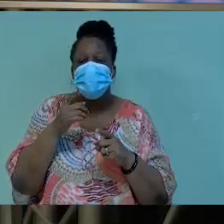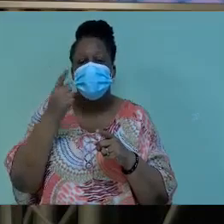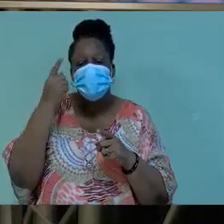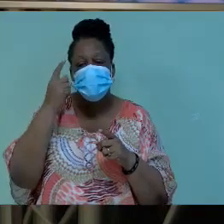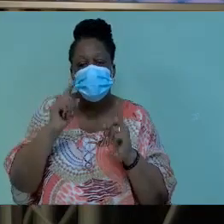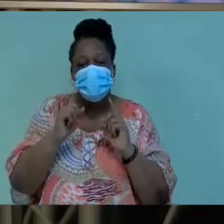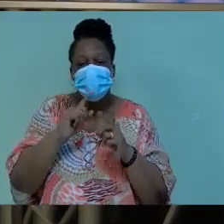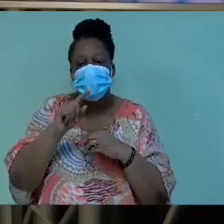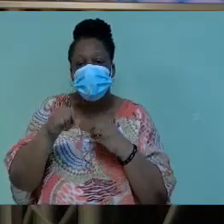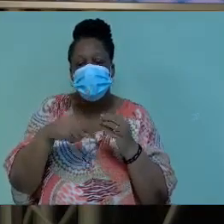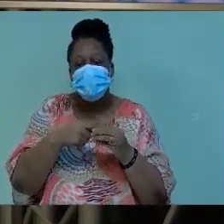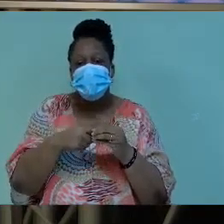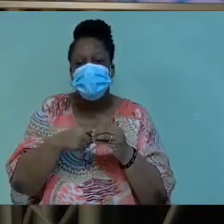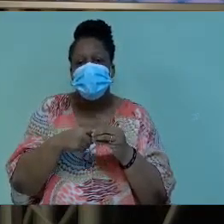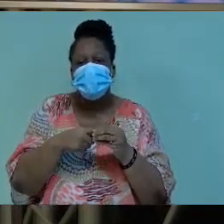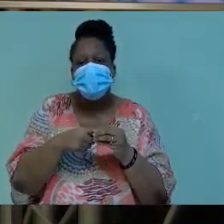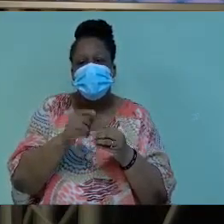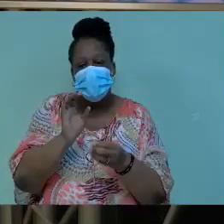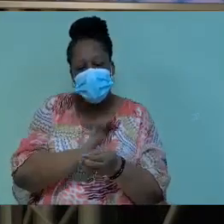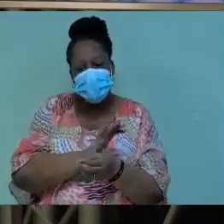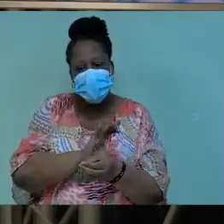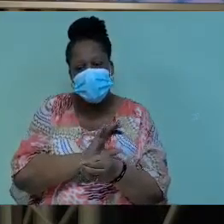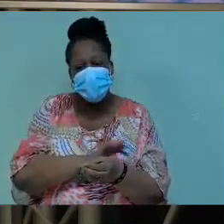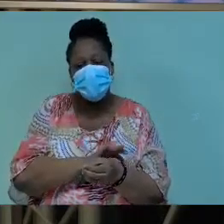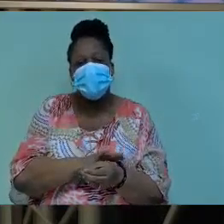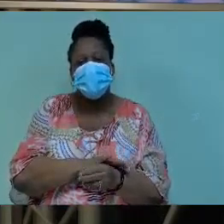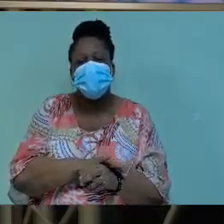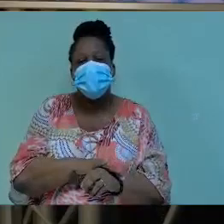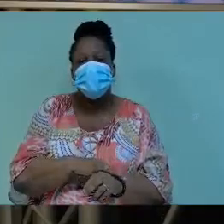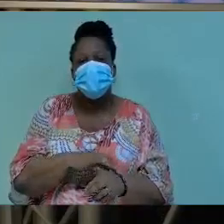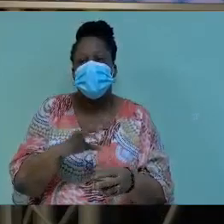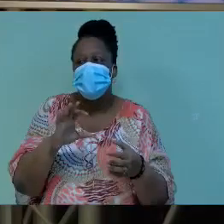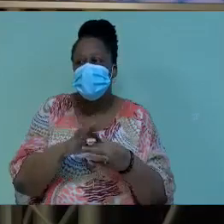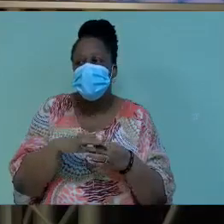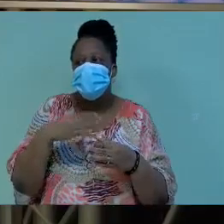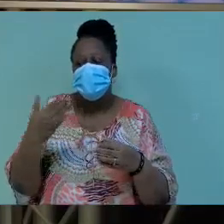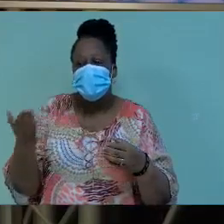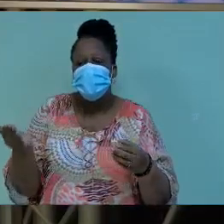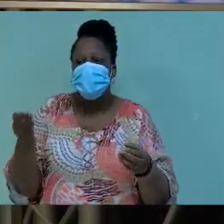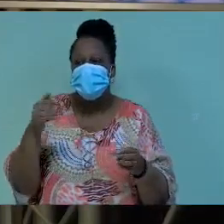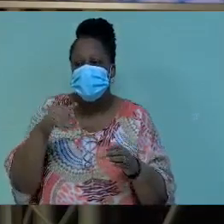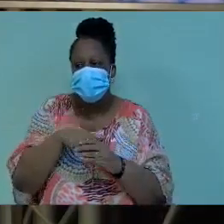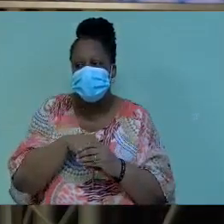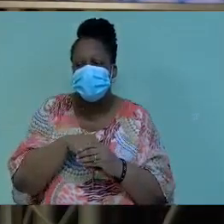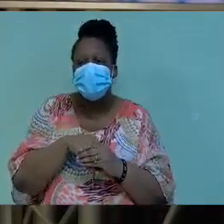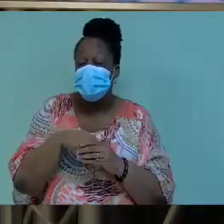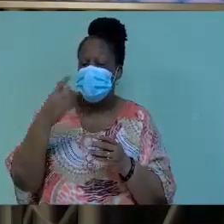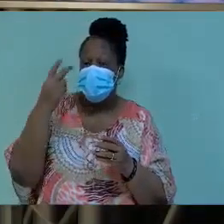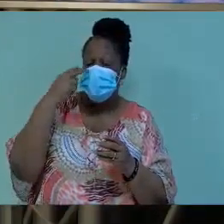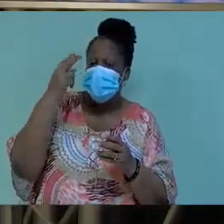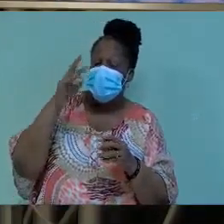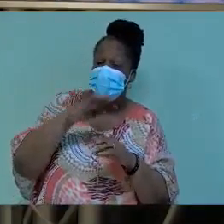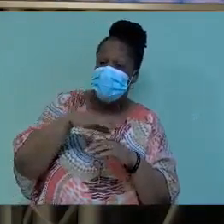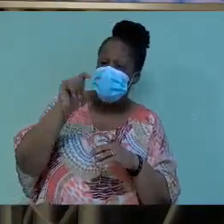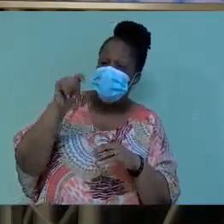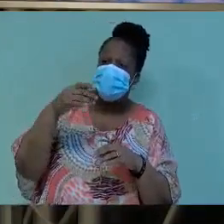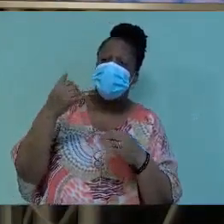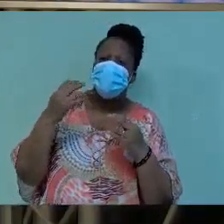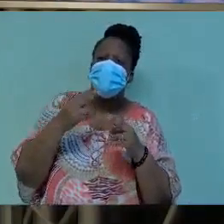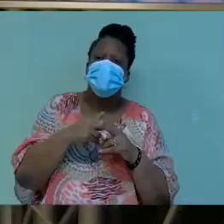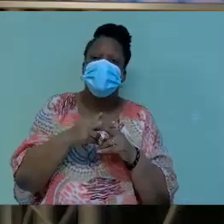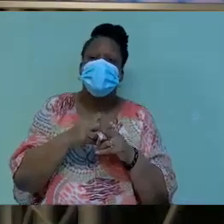presentation. We are getting more and more into the technology and the presentations by PowerPoint and so on. This is